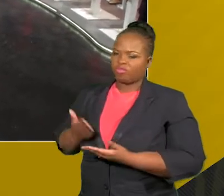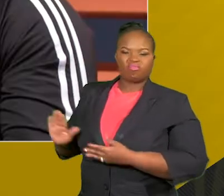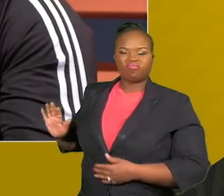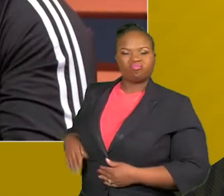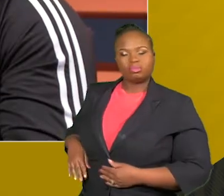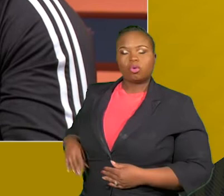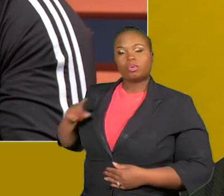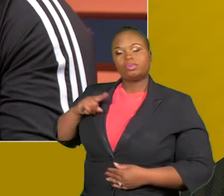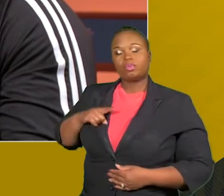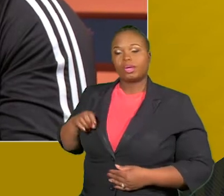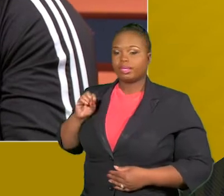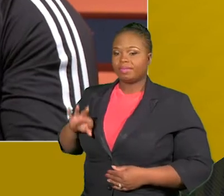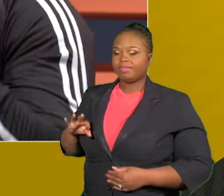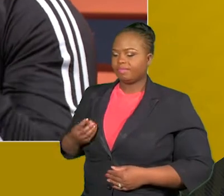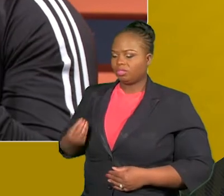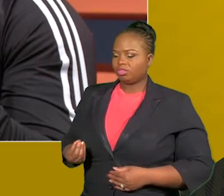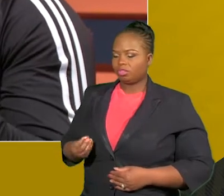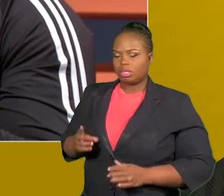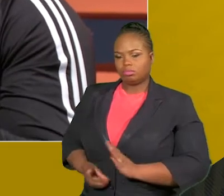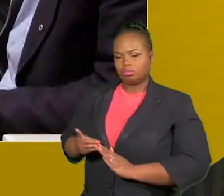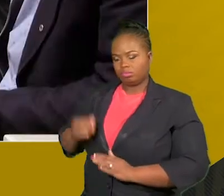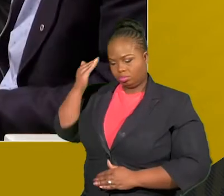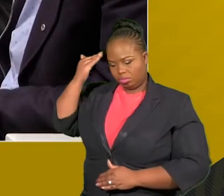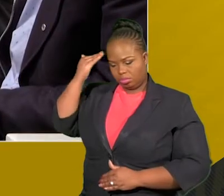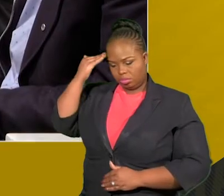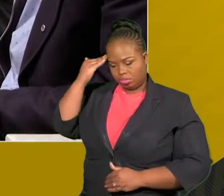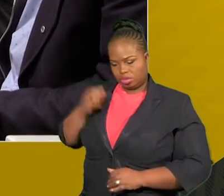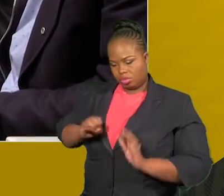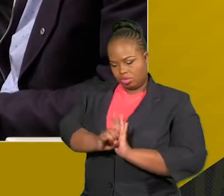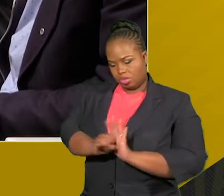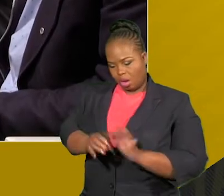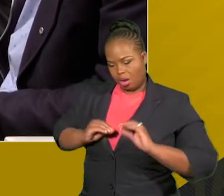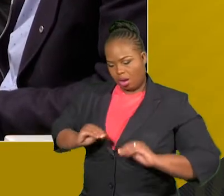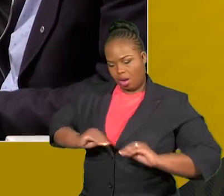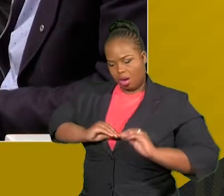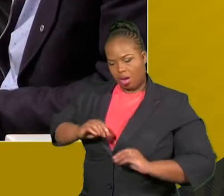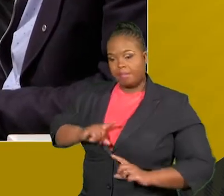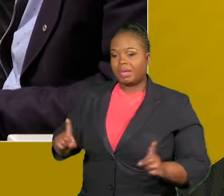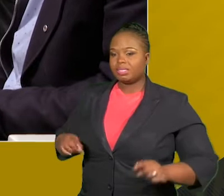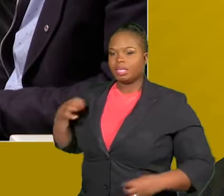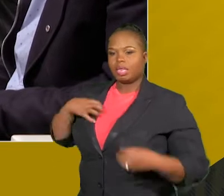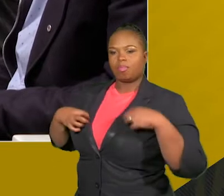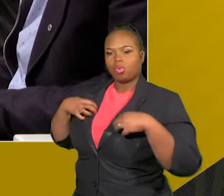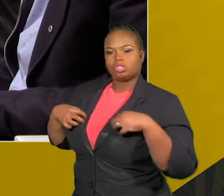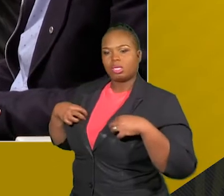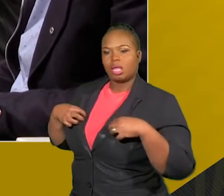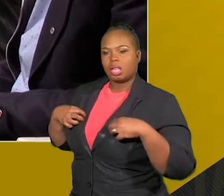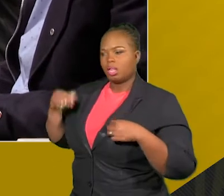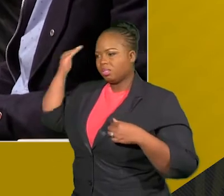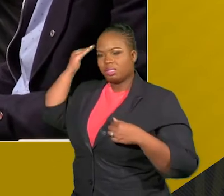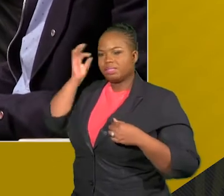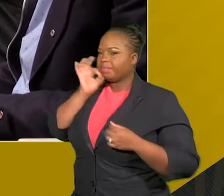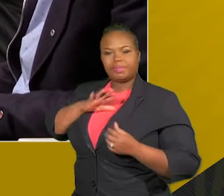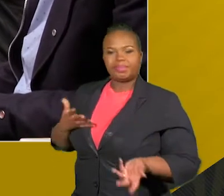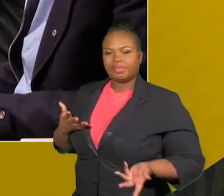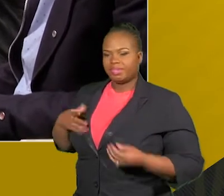you only develop a child as intelligence, but you don't develop the emotional intelligence, you end up with a child that can't